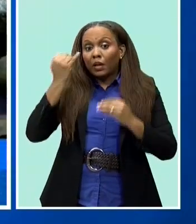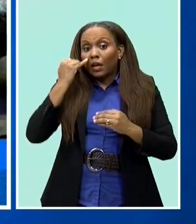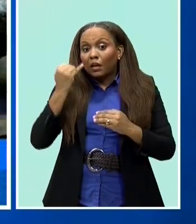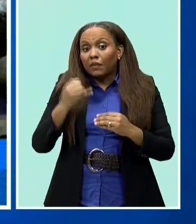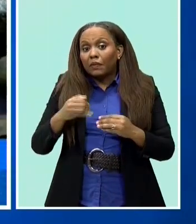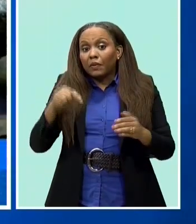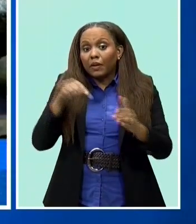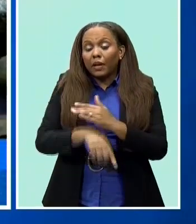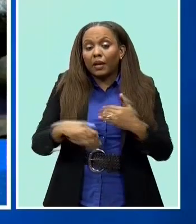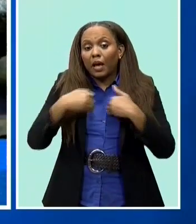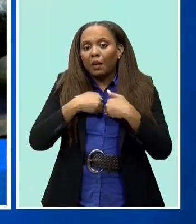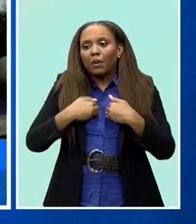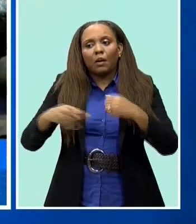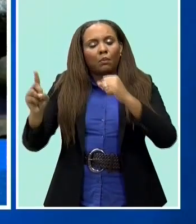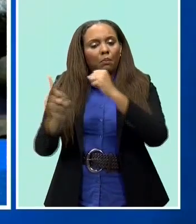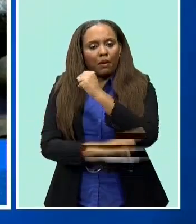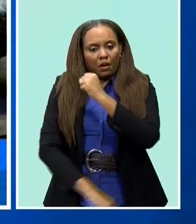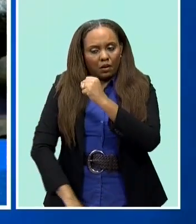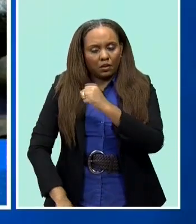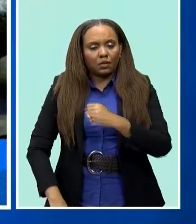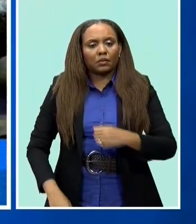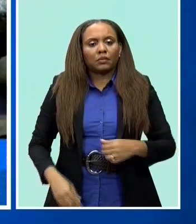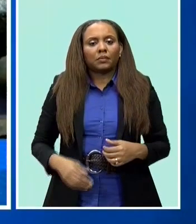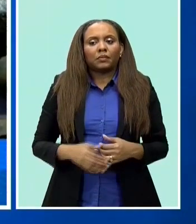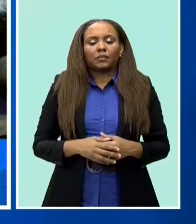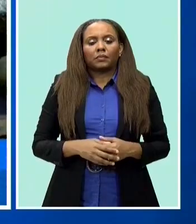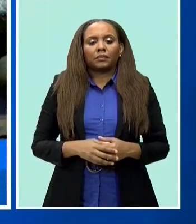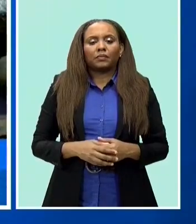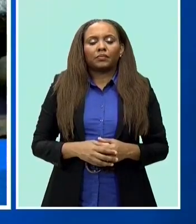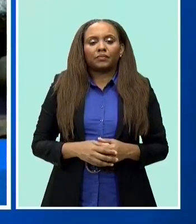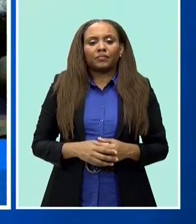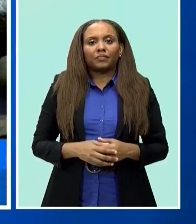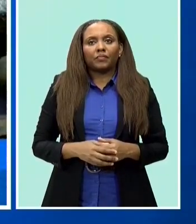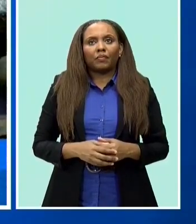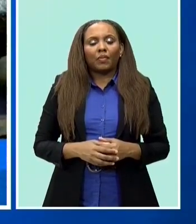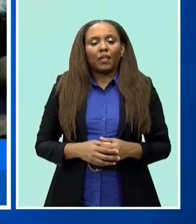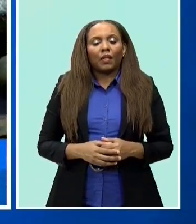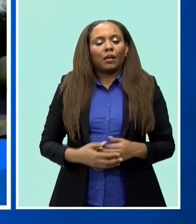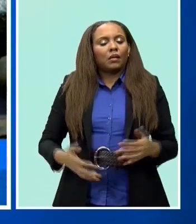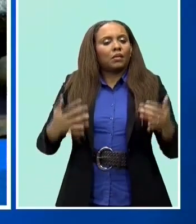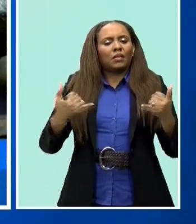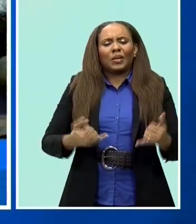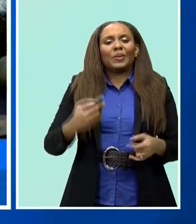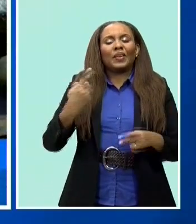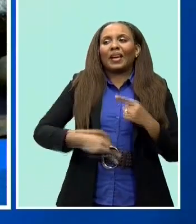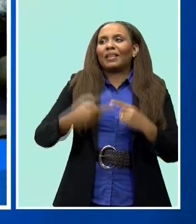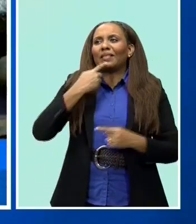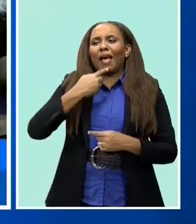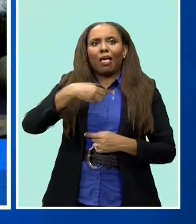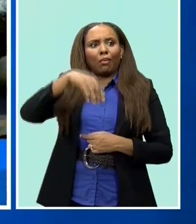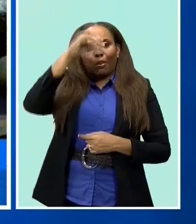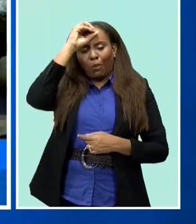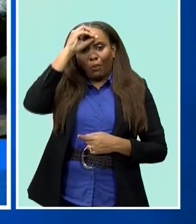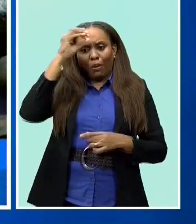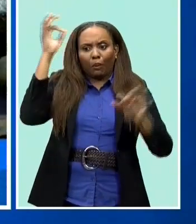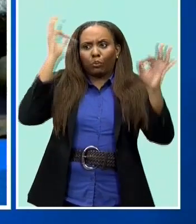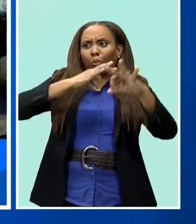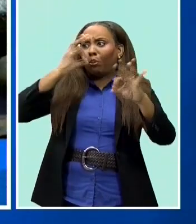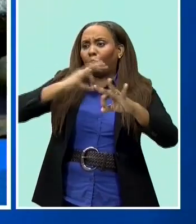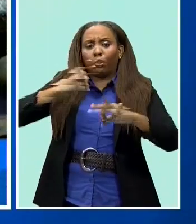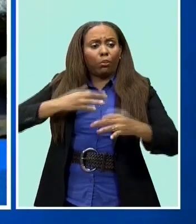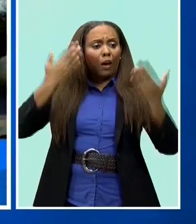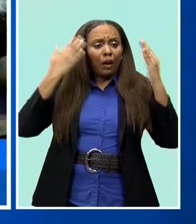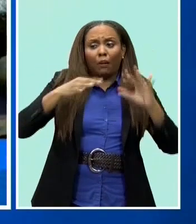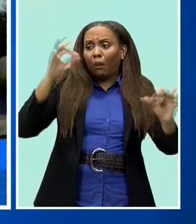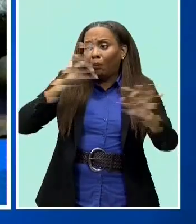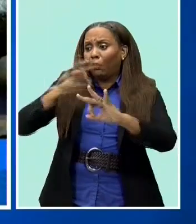for exploitation. We passed the place where we could be ignorant about these things. No longer could we say that we